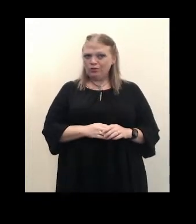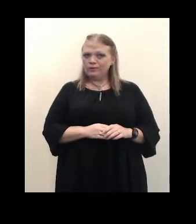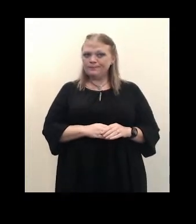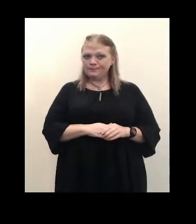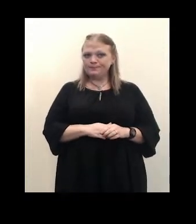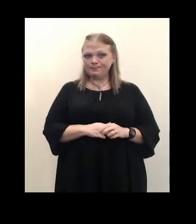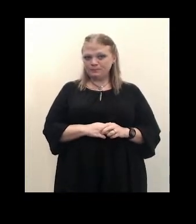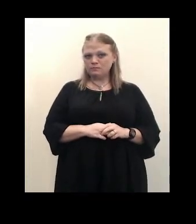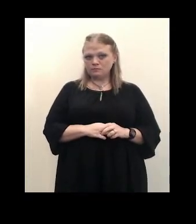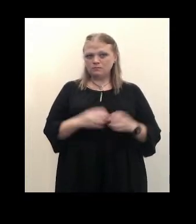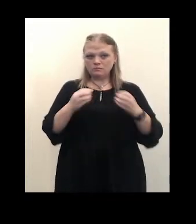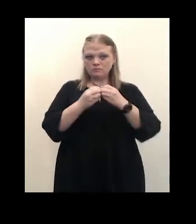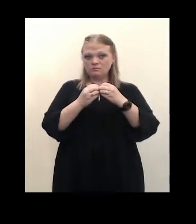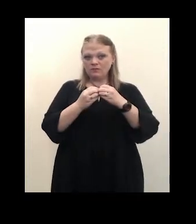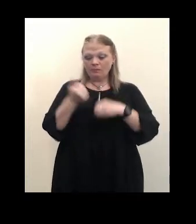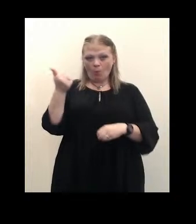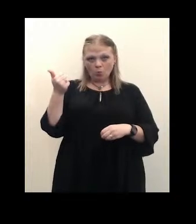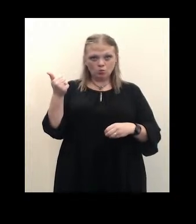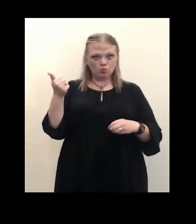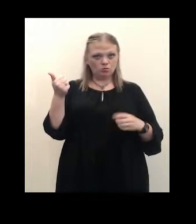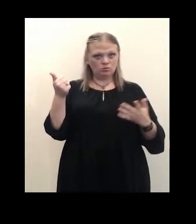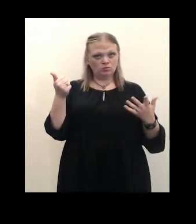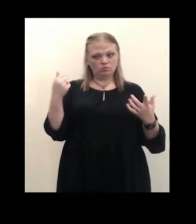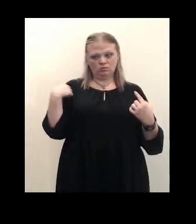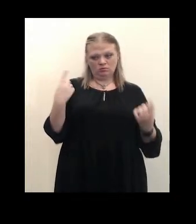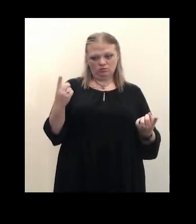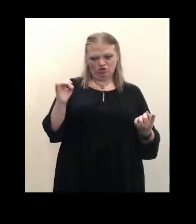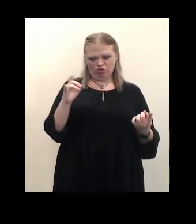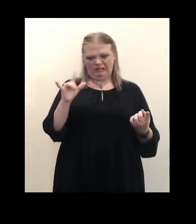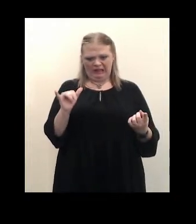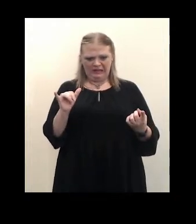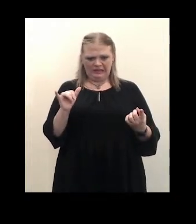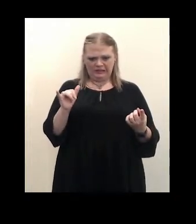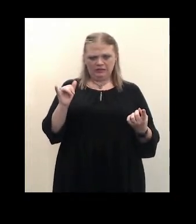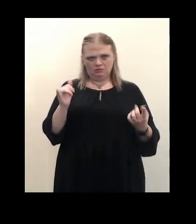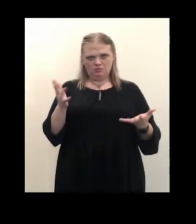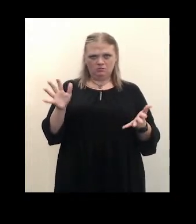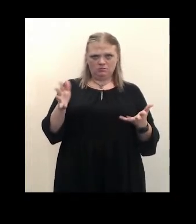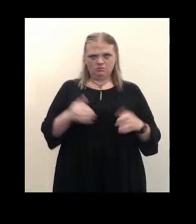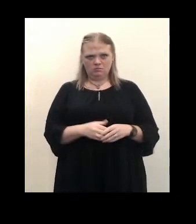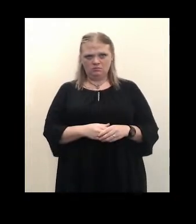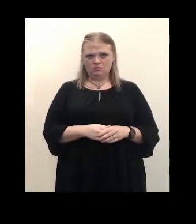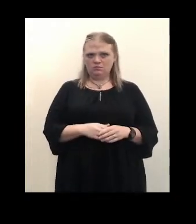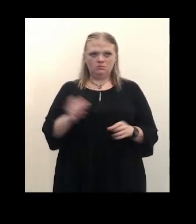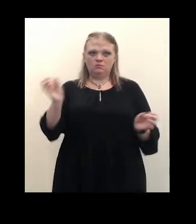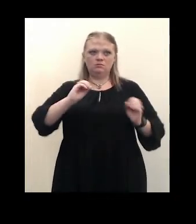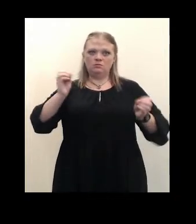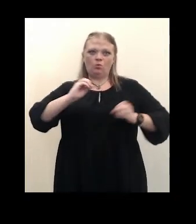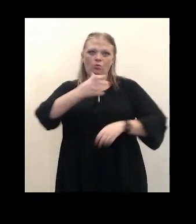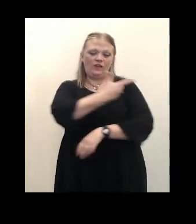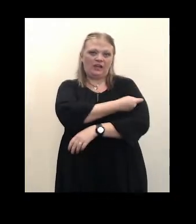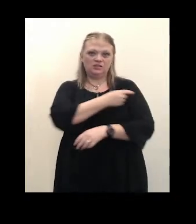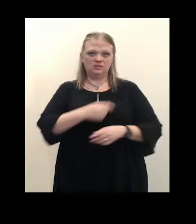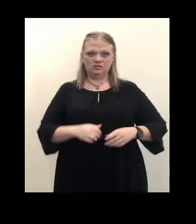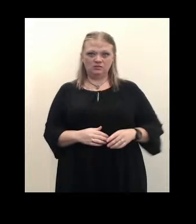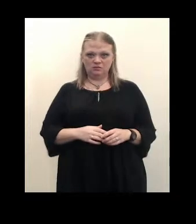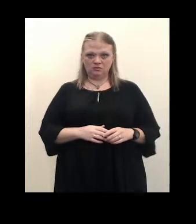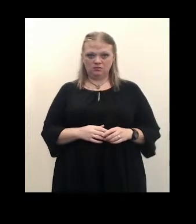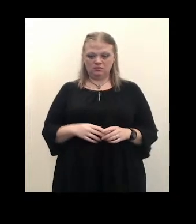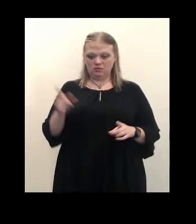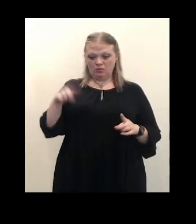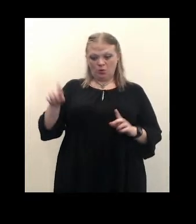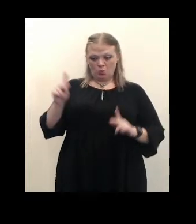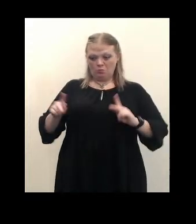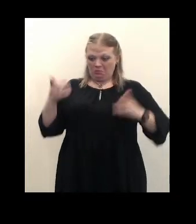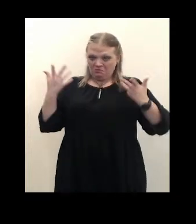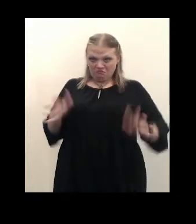A majority of those, since at least July, we know, were unvaccinated. And if those people had been vaccinated,